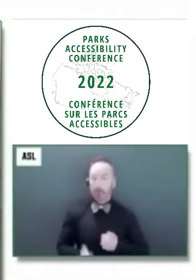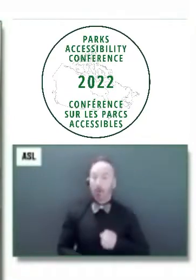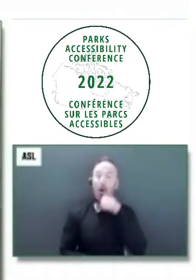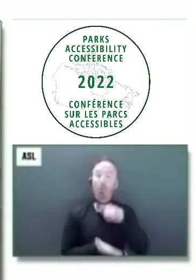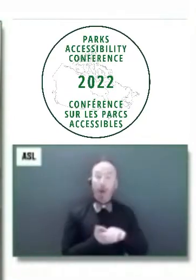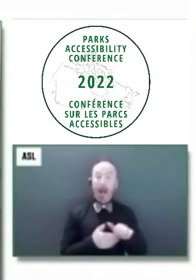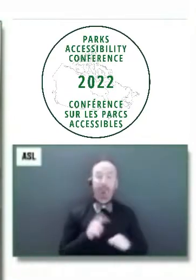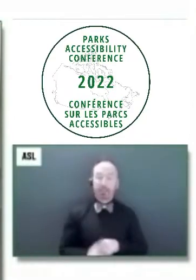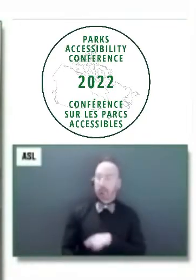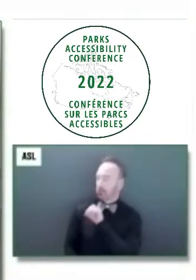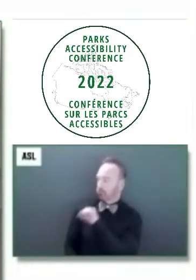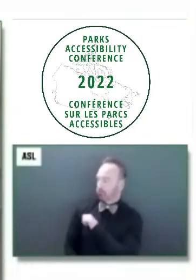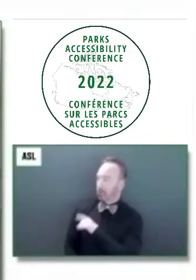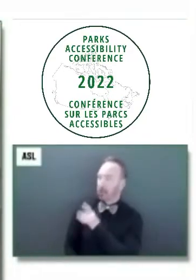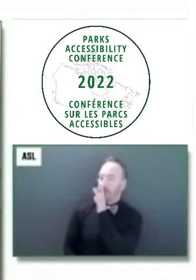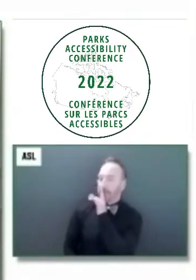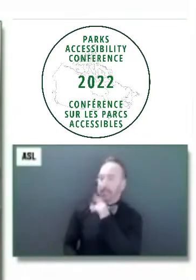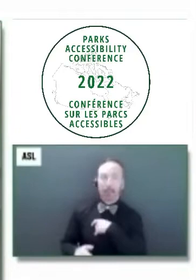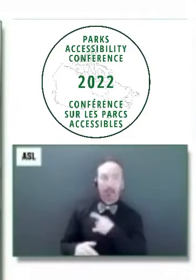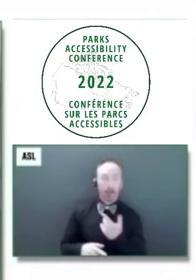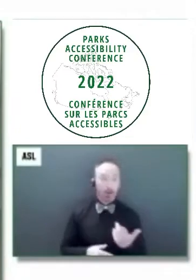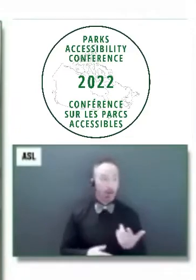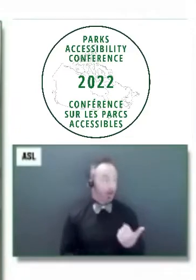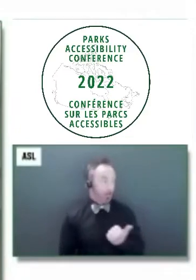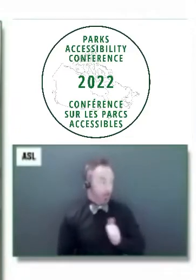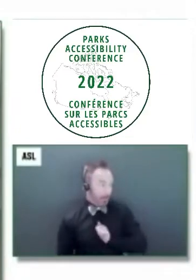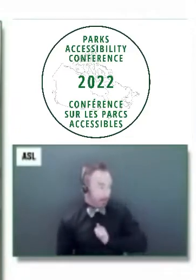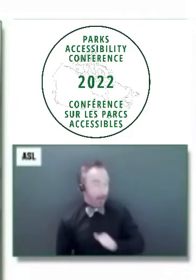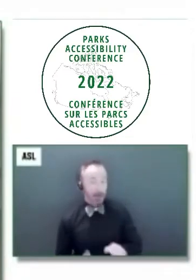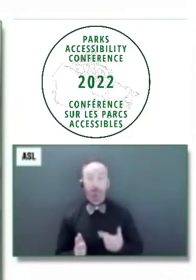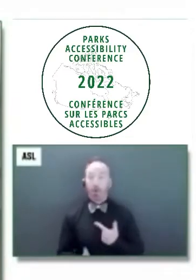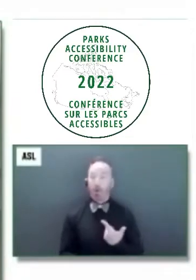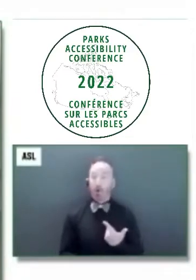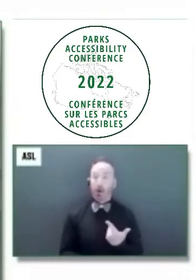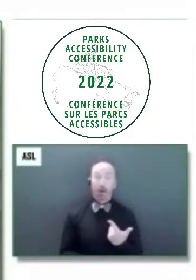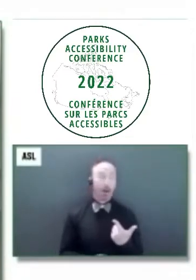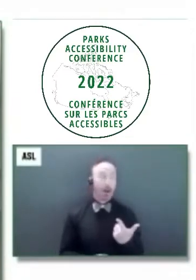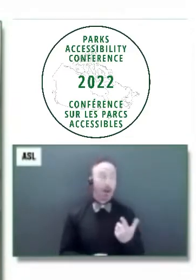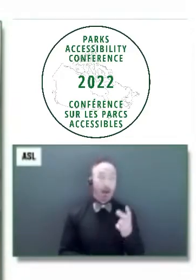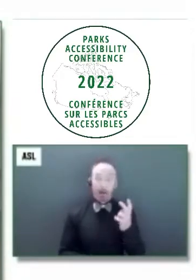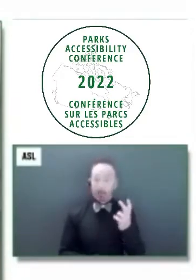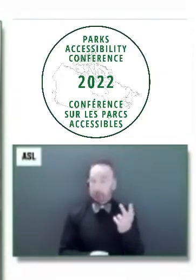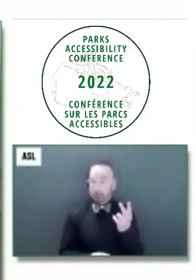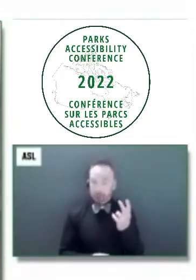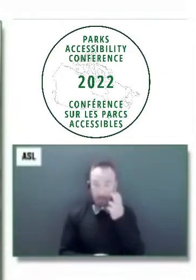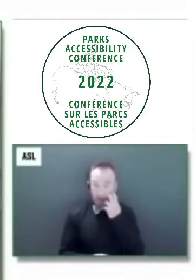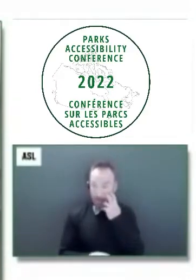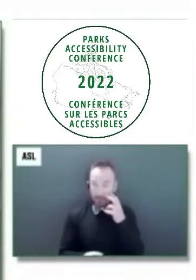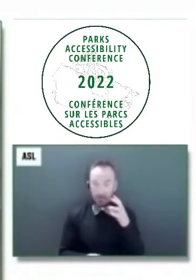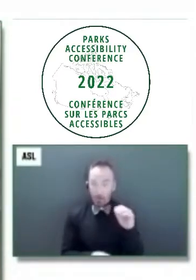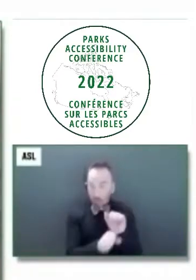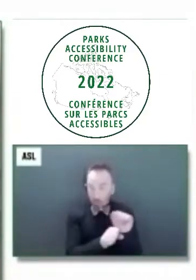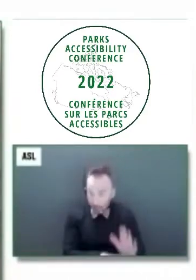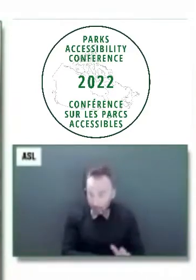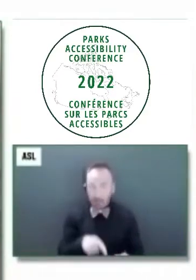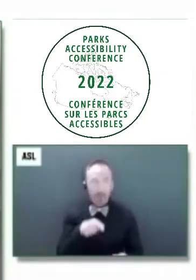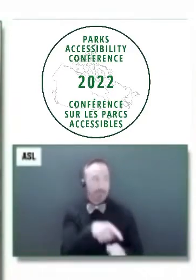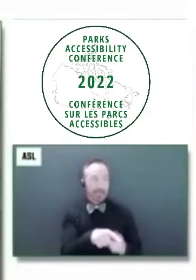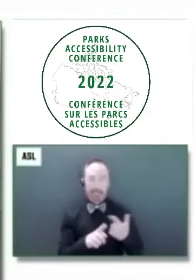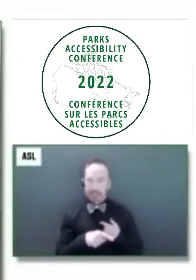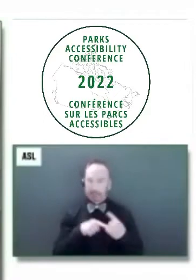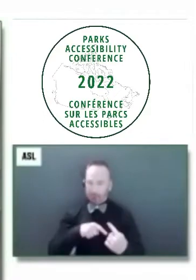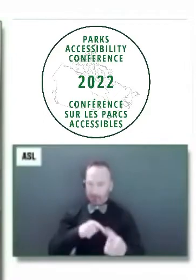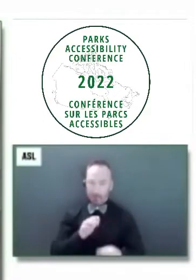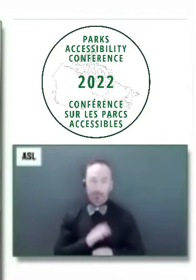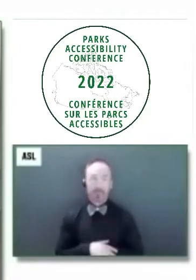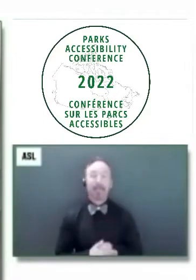I were by myself or meeting a colleague, I'd have to employ different tactics. I'll tell you about the 3 places we visited most frequently. The first of these